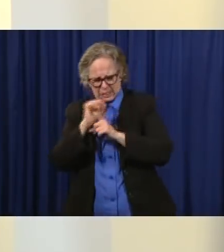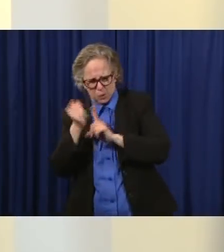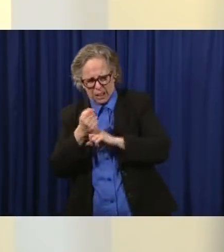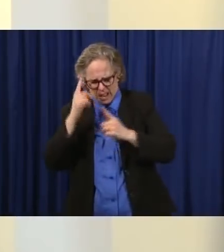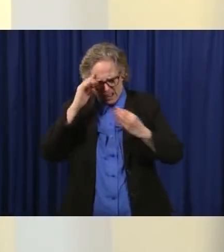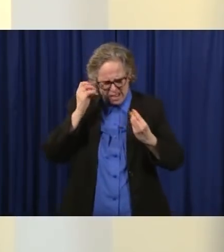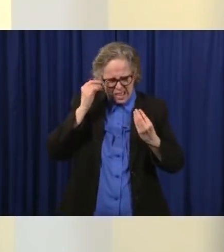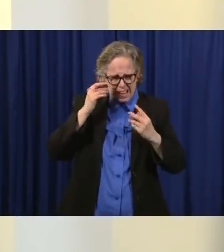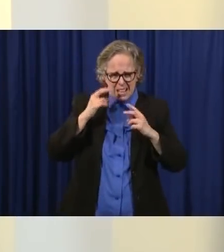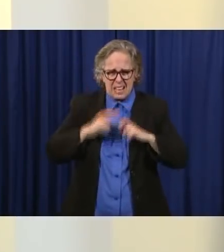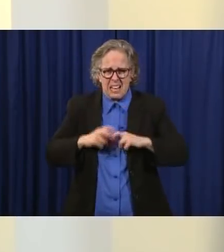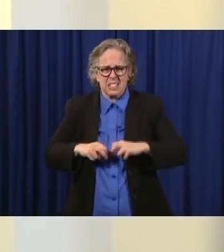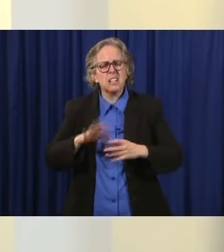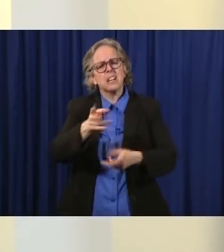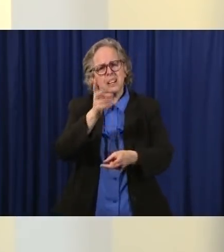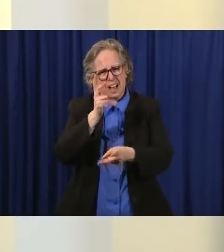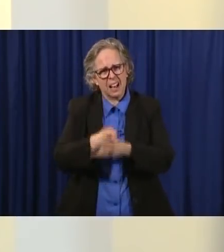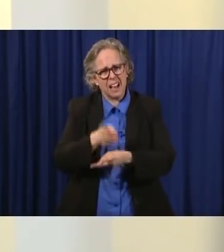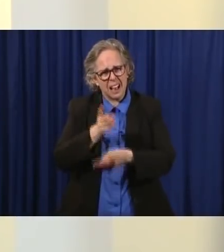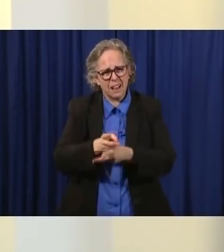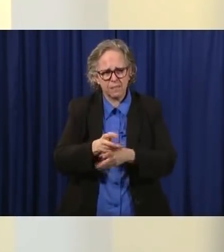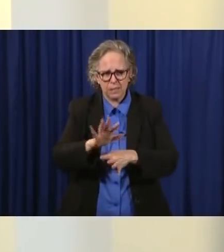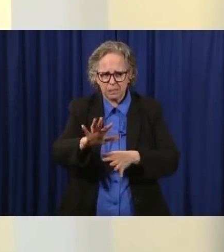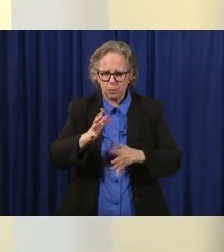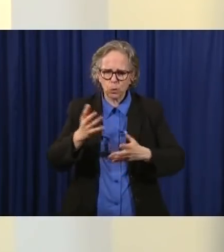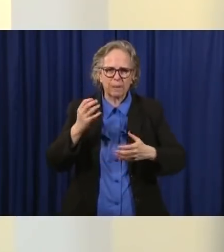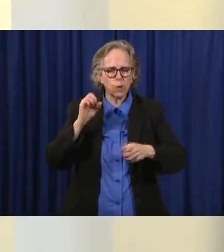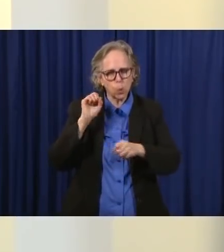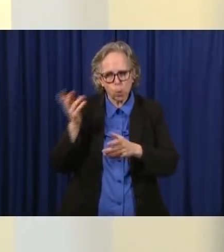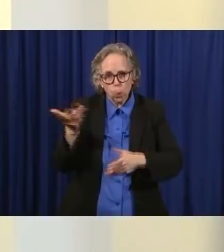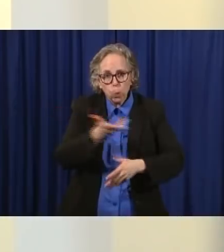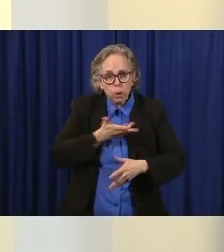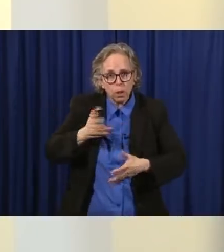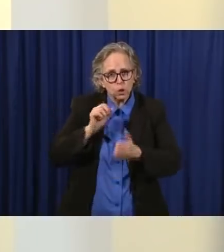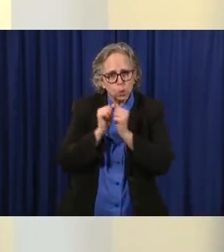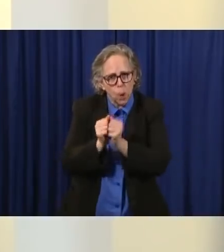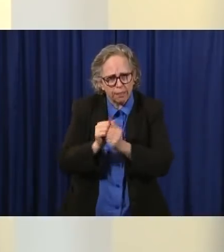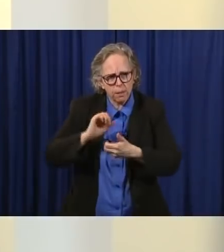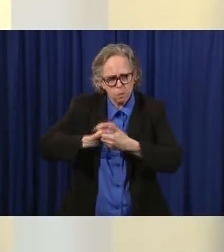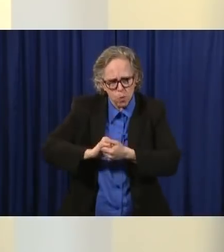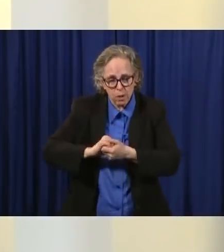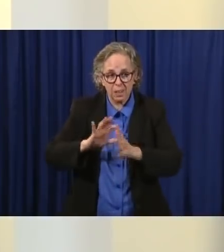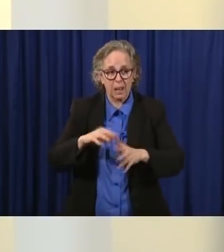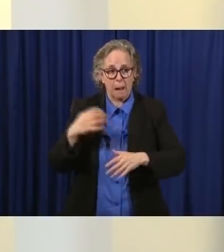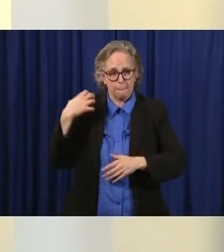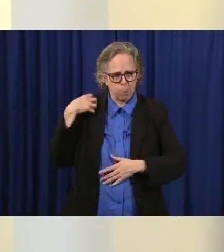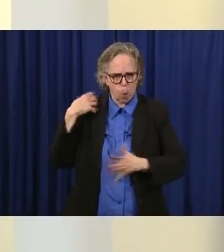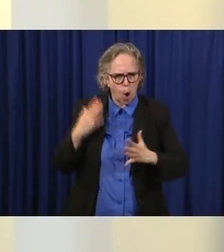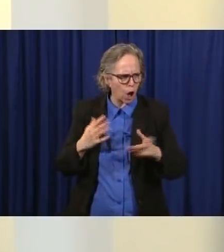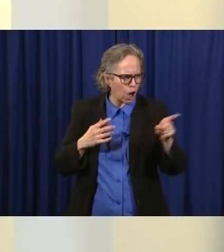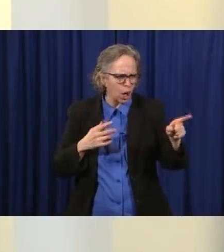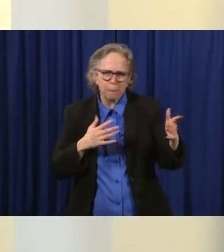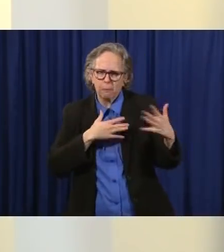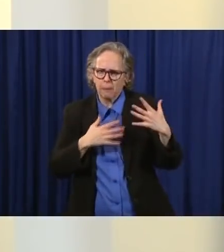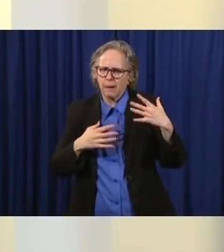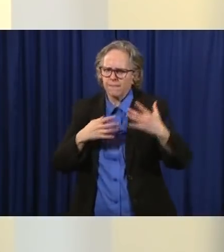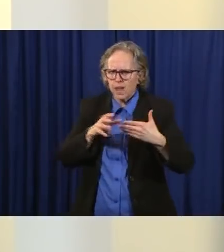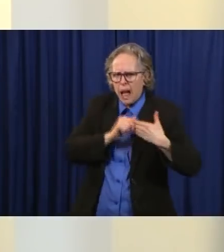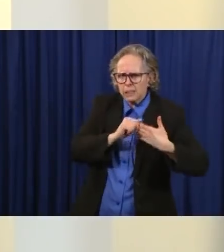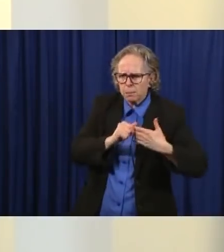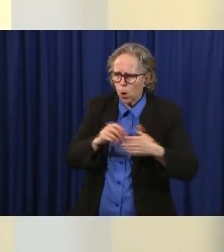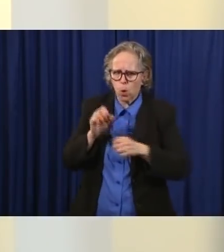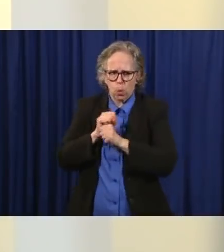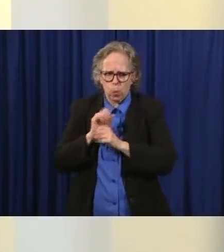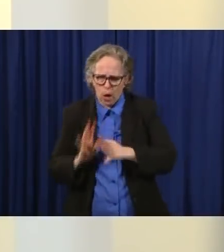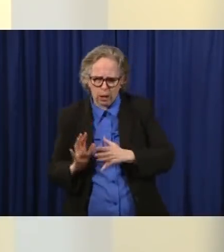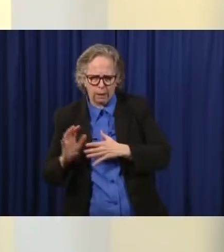together. Employers, employees are trying to be as flexible as possible. We all want to admit when we're sick and stay home and get